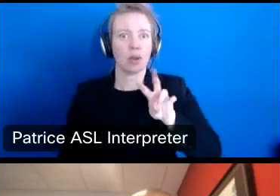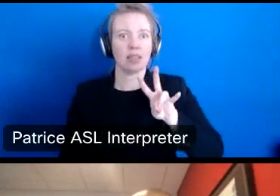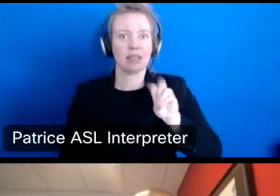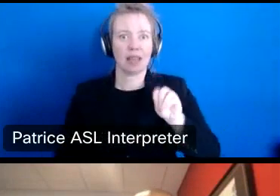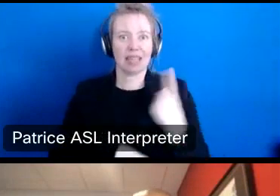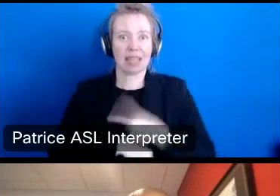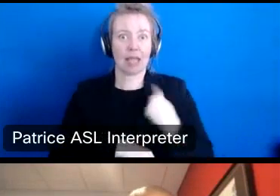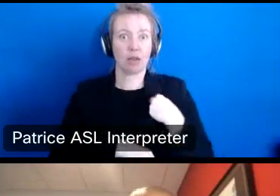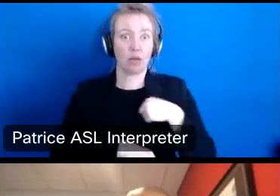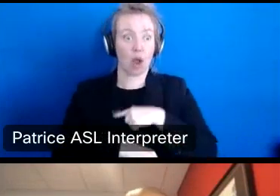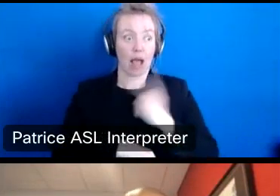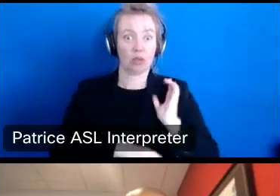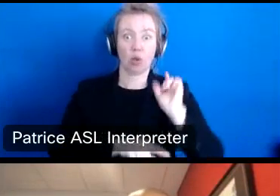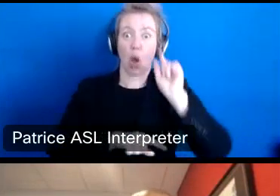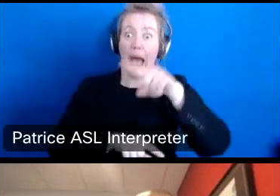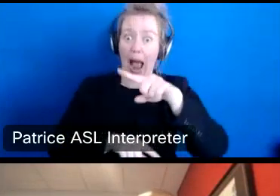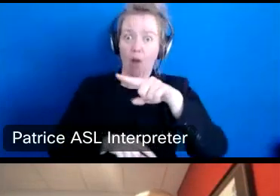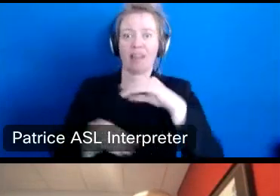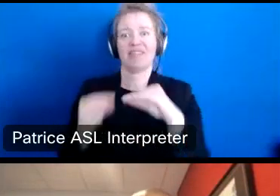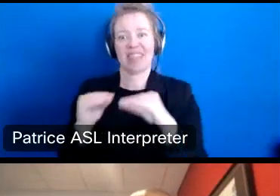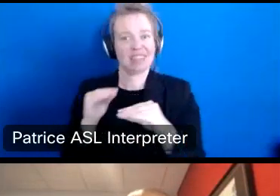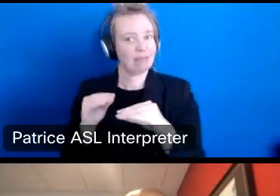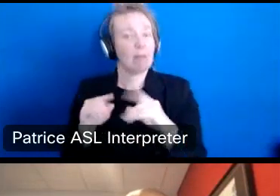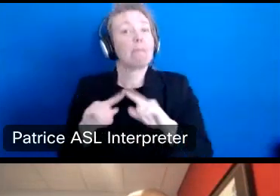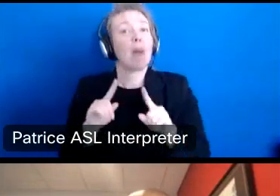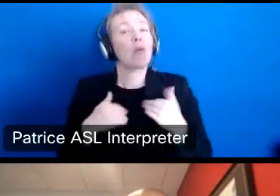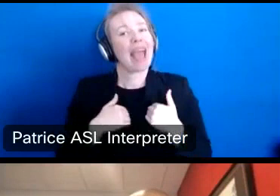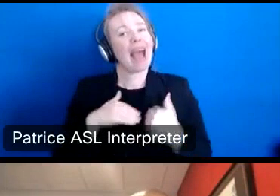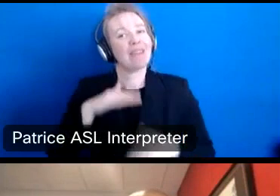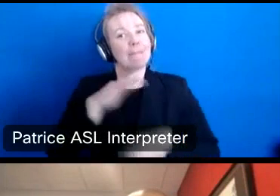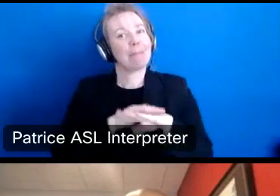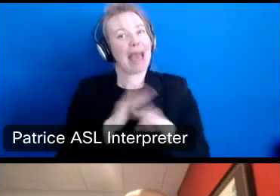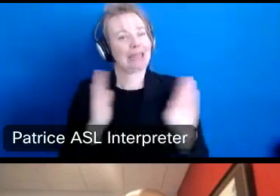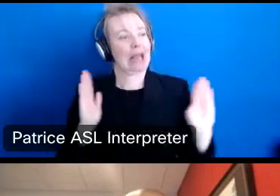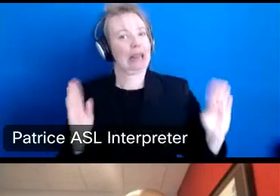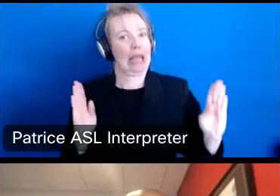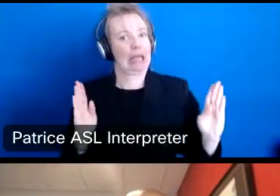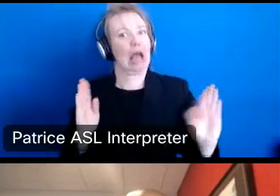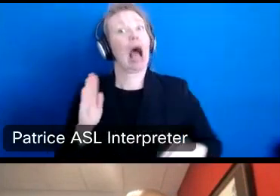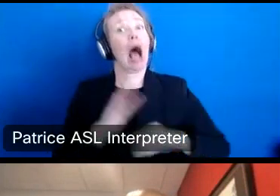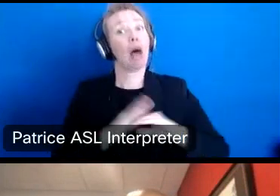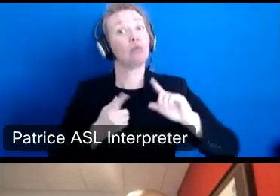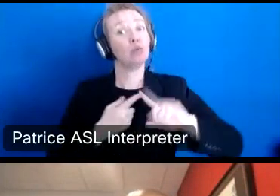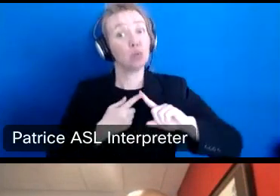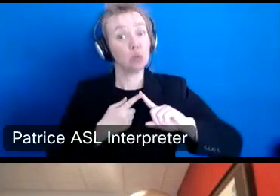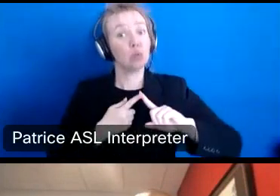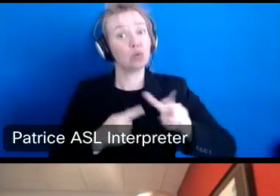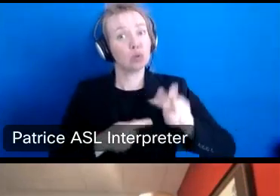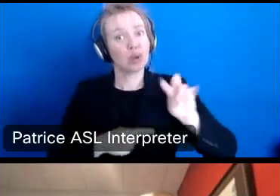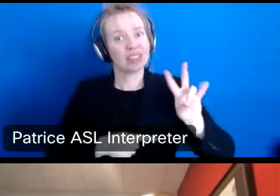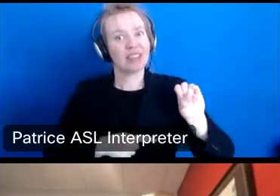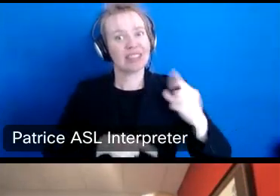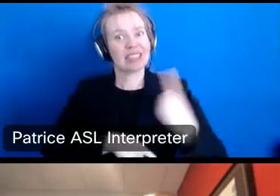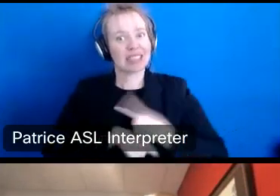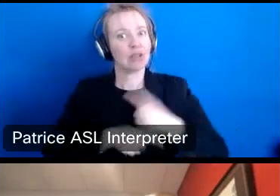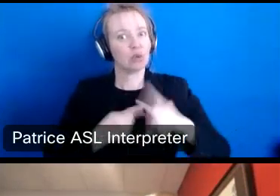get out to go and repair anything. But we do give that maximum length. But we are looking at just our service level agreements in general to see about